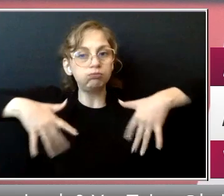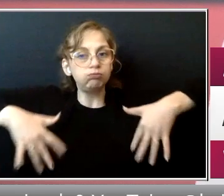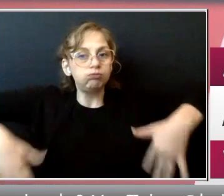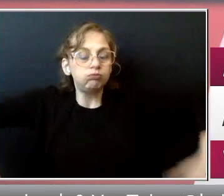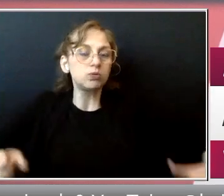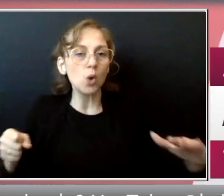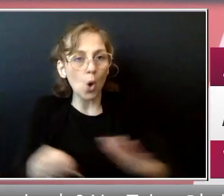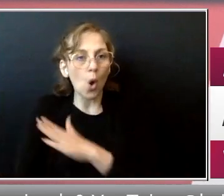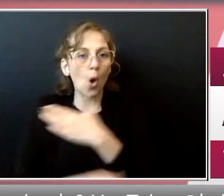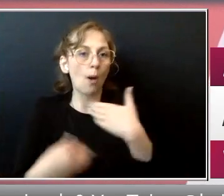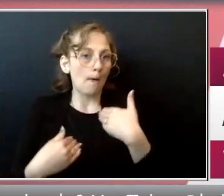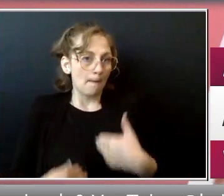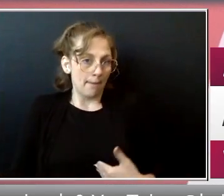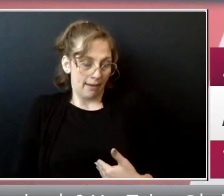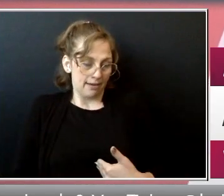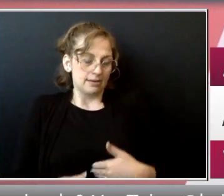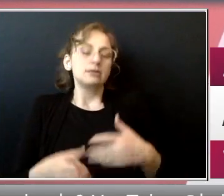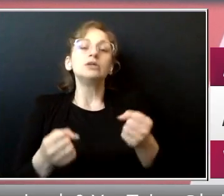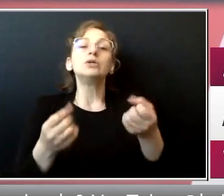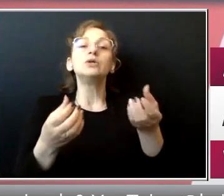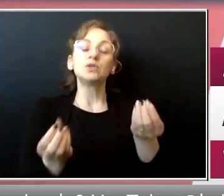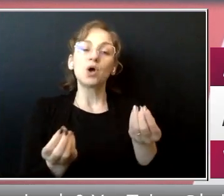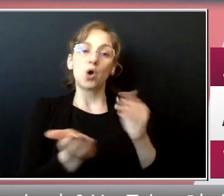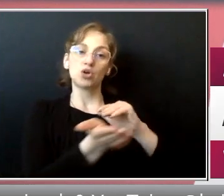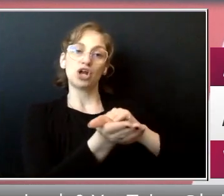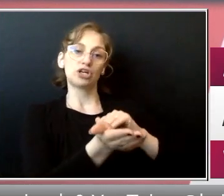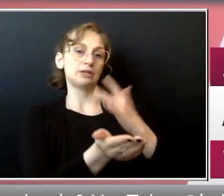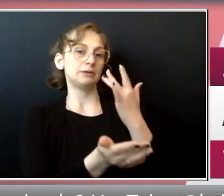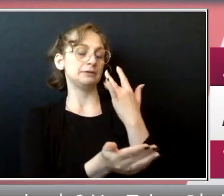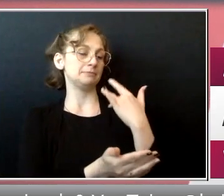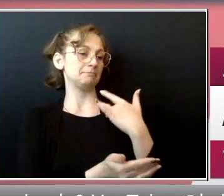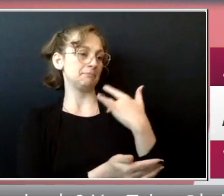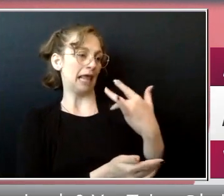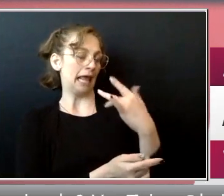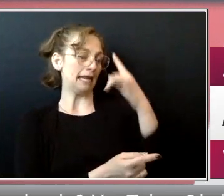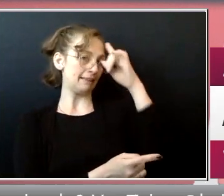as part of the overarching cardiovascular system.